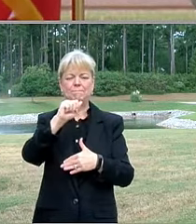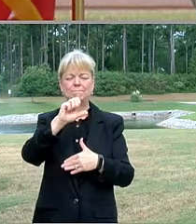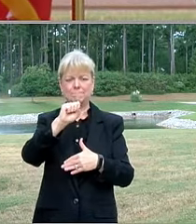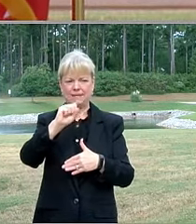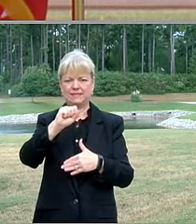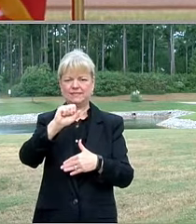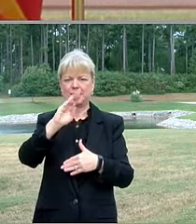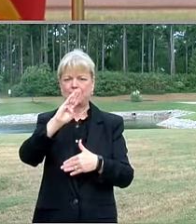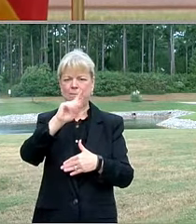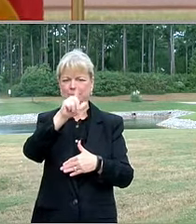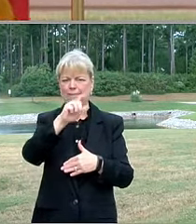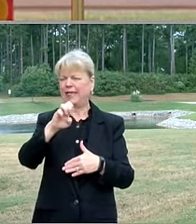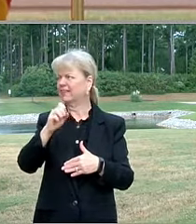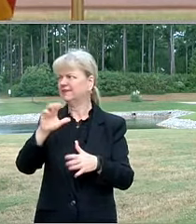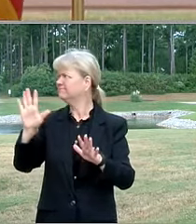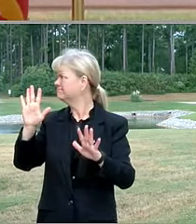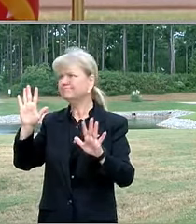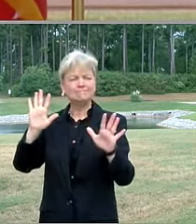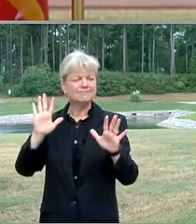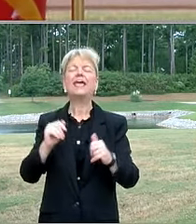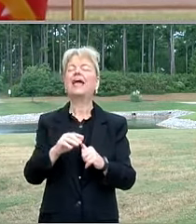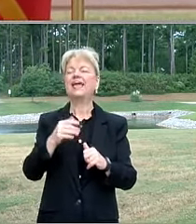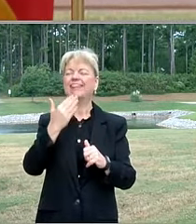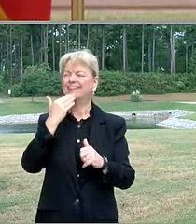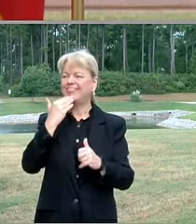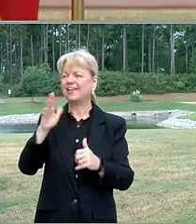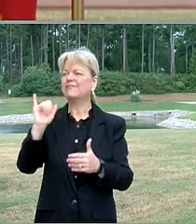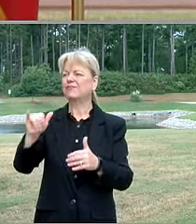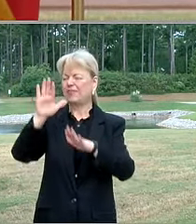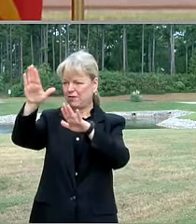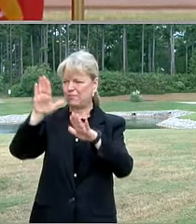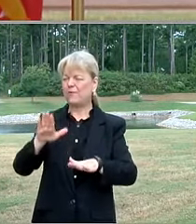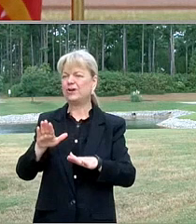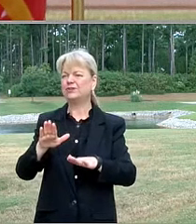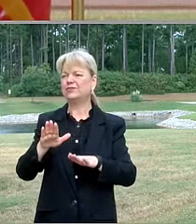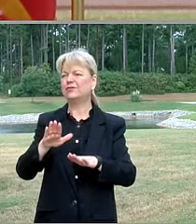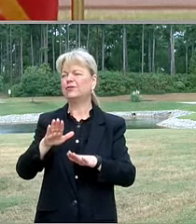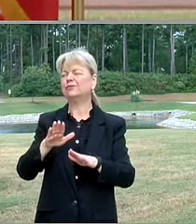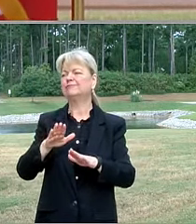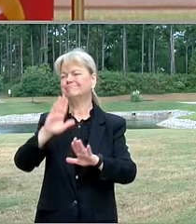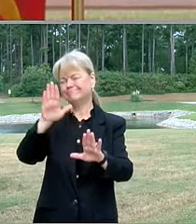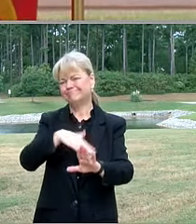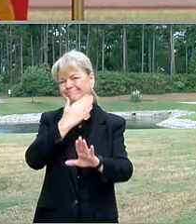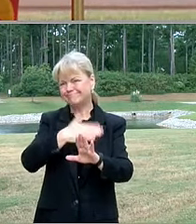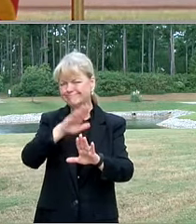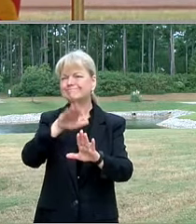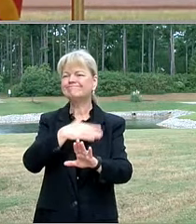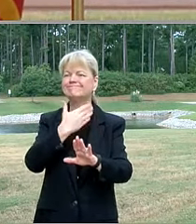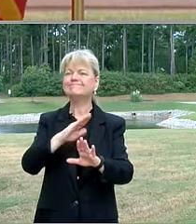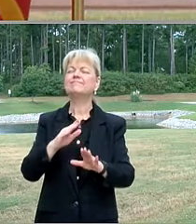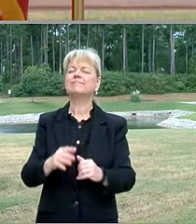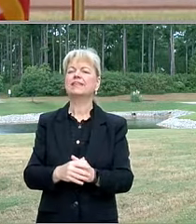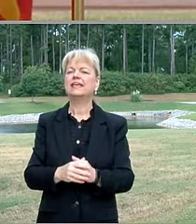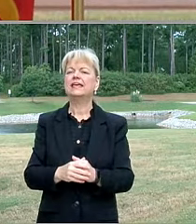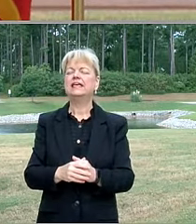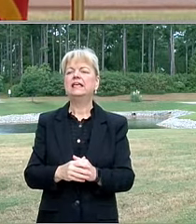Miss Bailey, I'm not sure where you went. Thank you for that wonderful rendition of our national anthem.